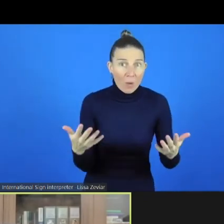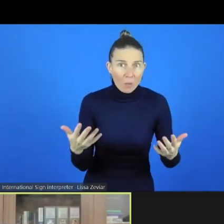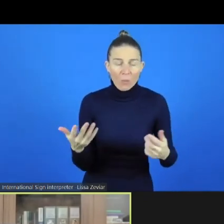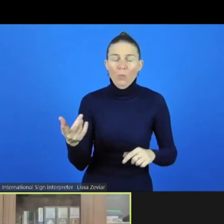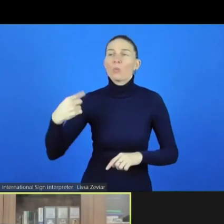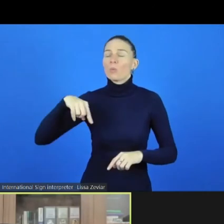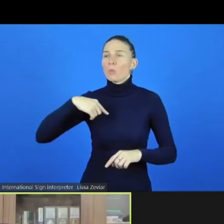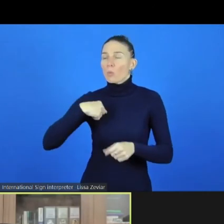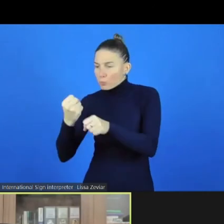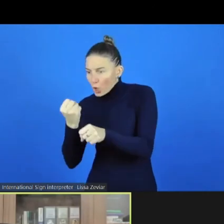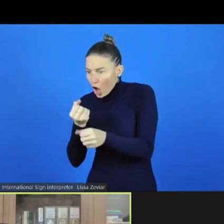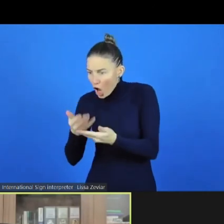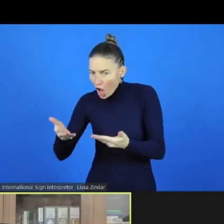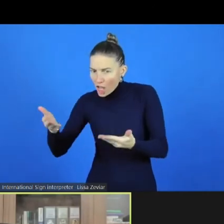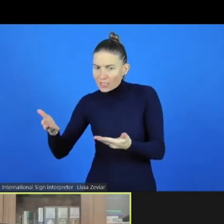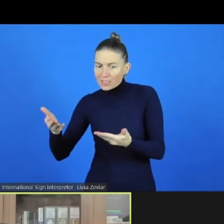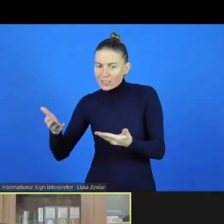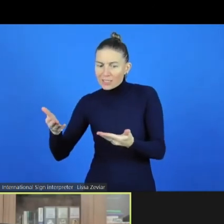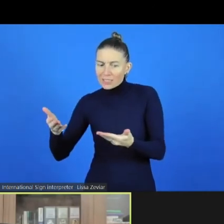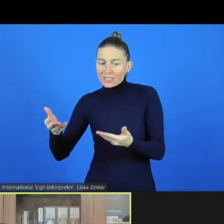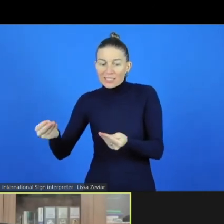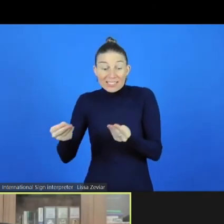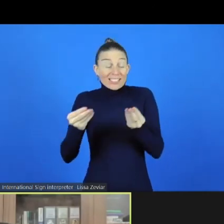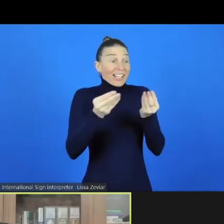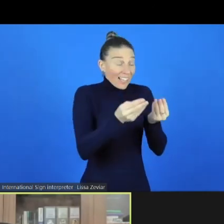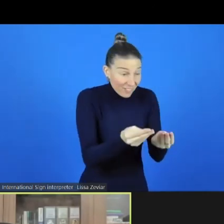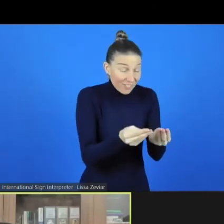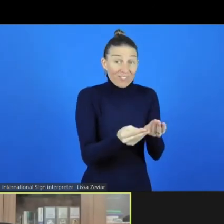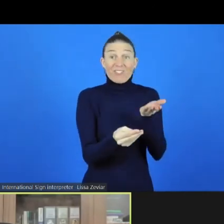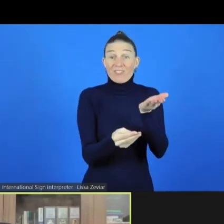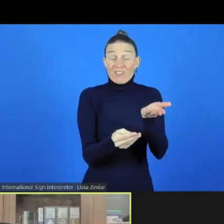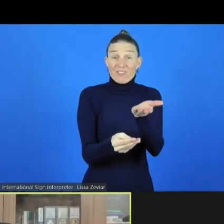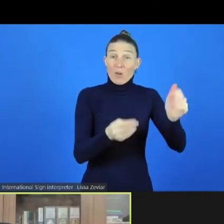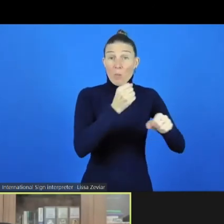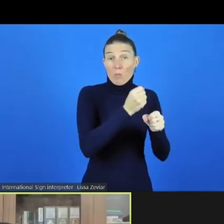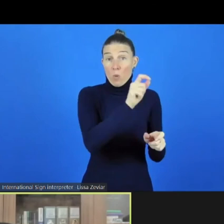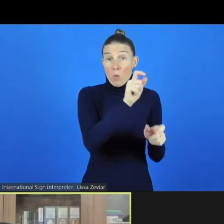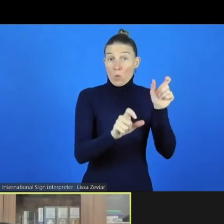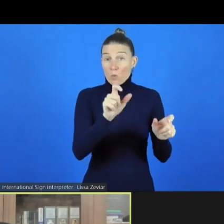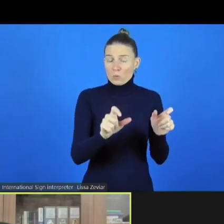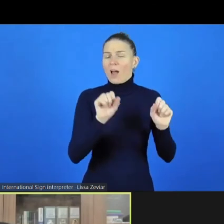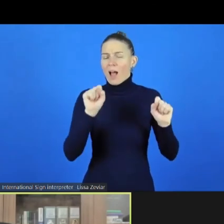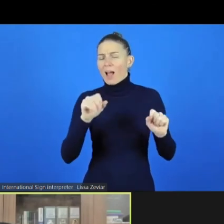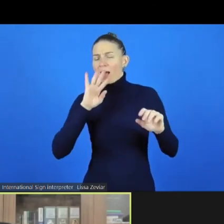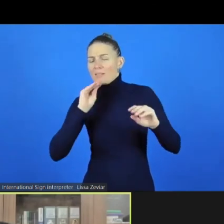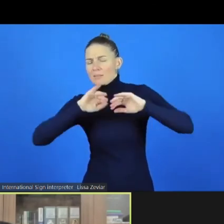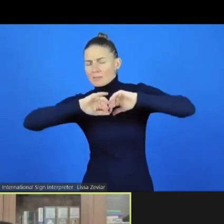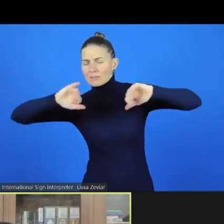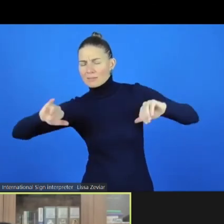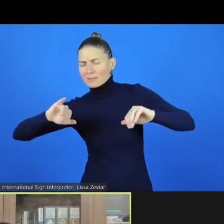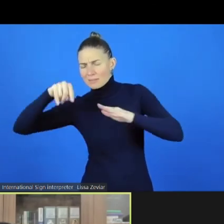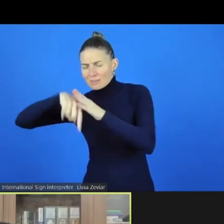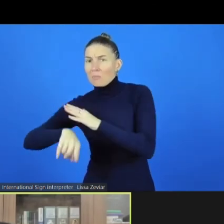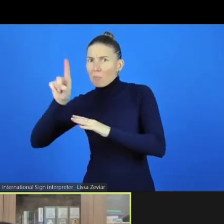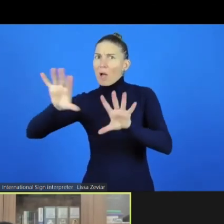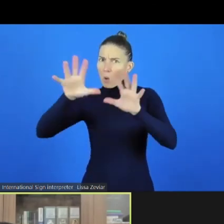help our employees. And I just wanted to end and say that, you know, we can talk about it separately. These are available for access globally.